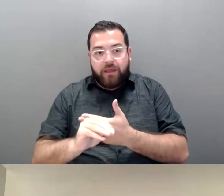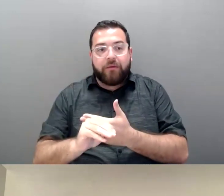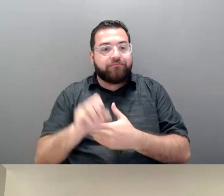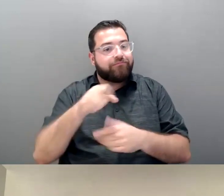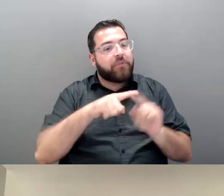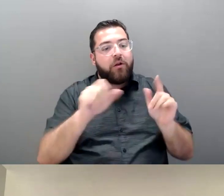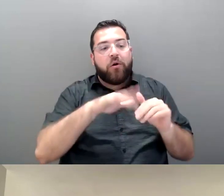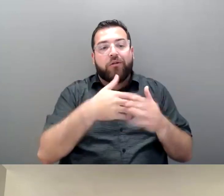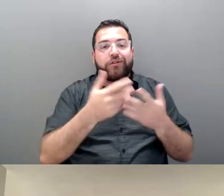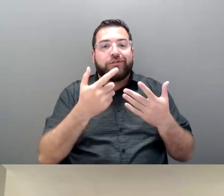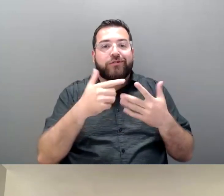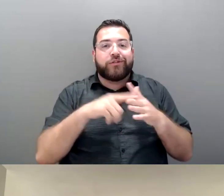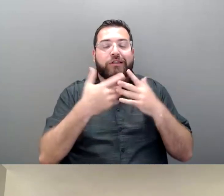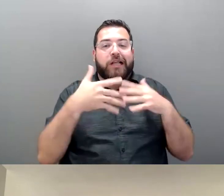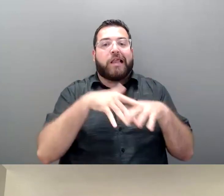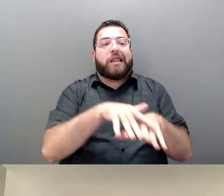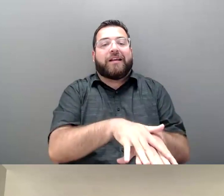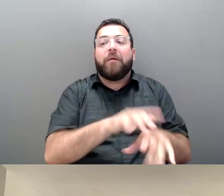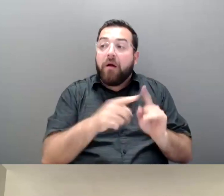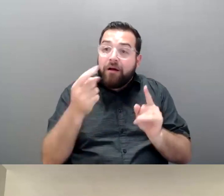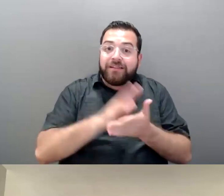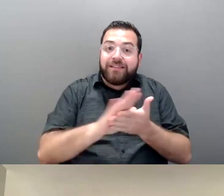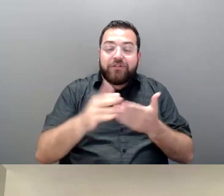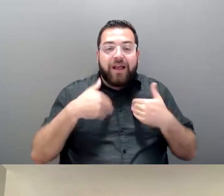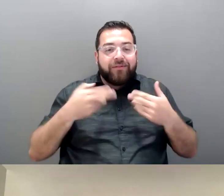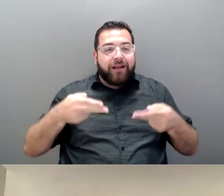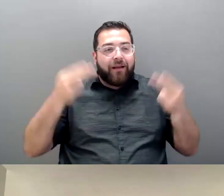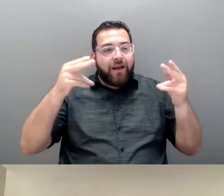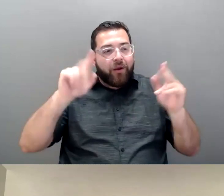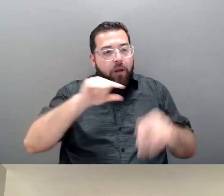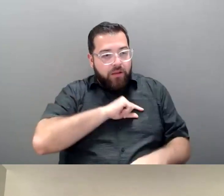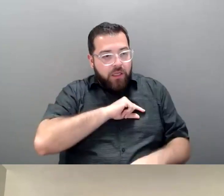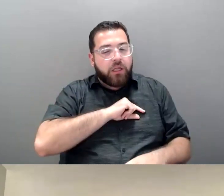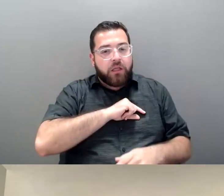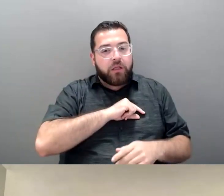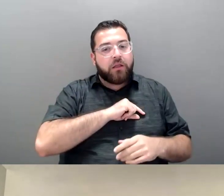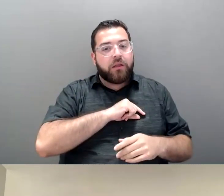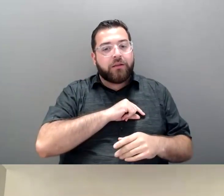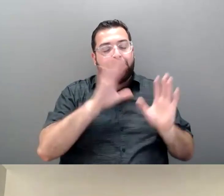doesn't but it? it is nice to have at least ones that are high quality, Yeah. if